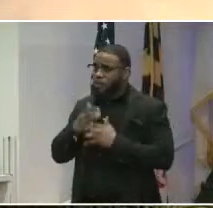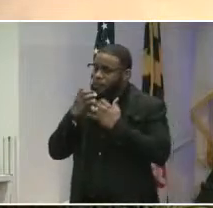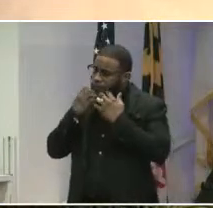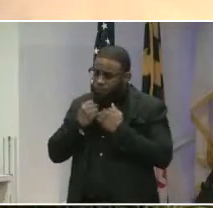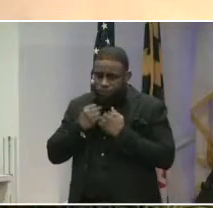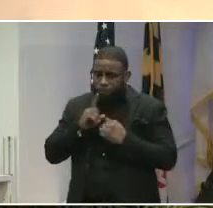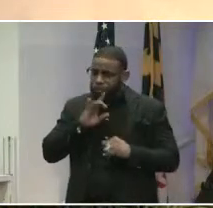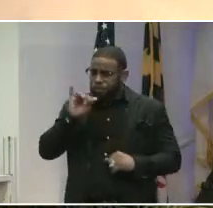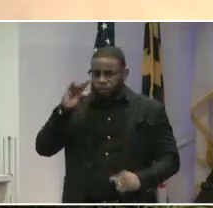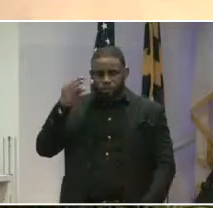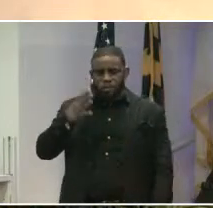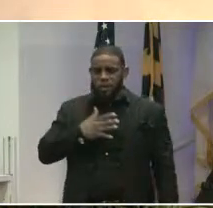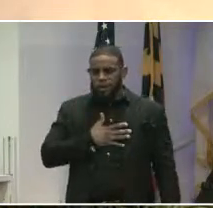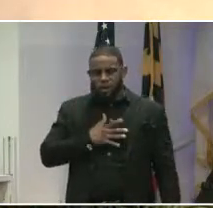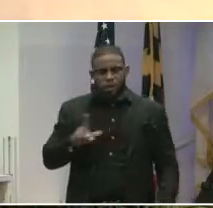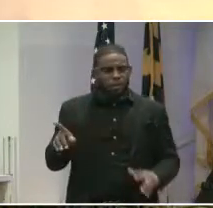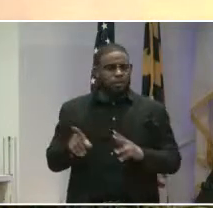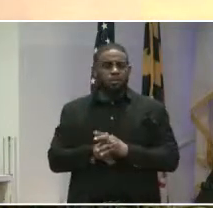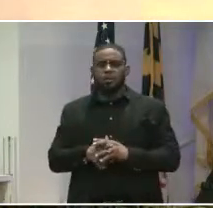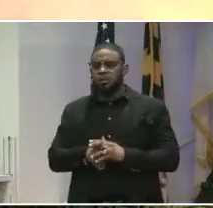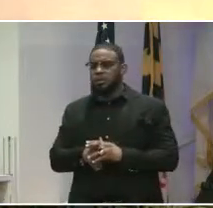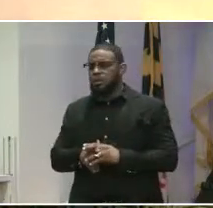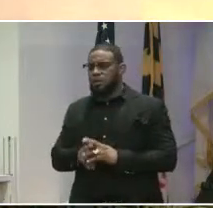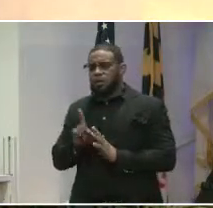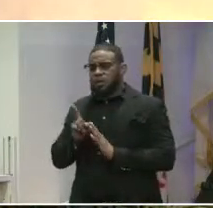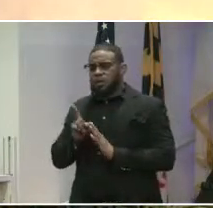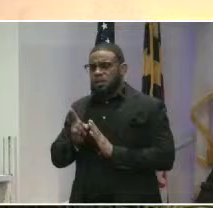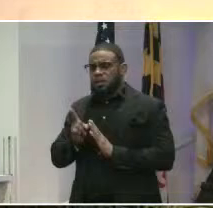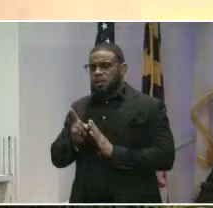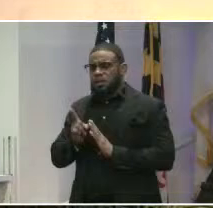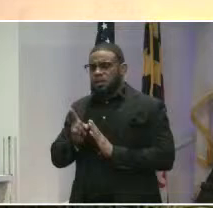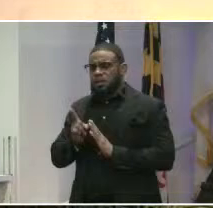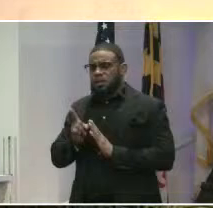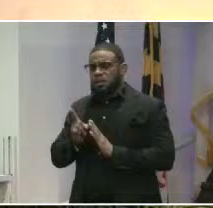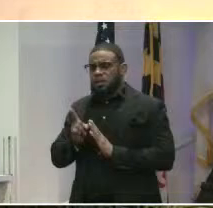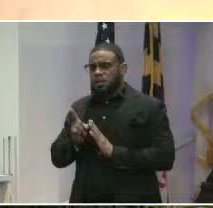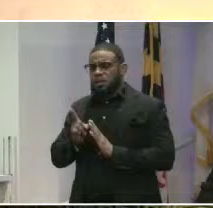Just did that grace appear. The hour I